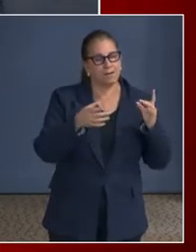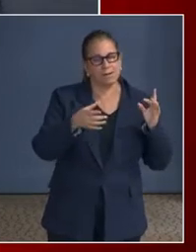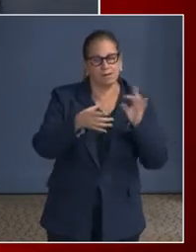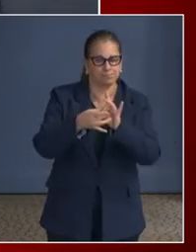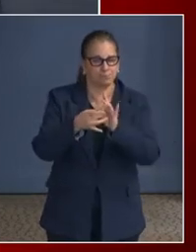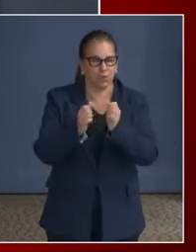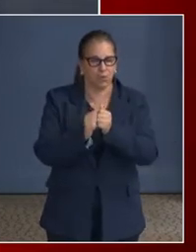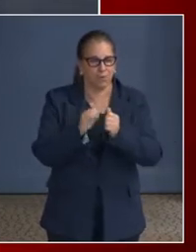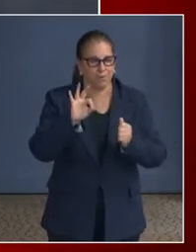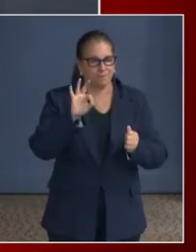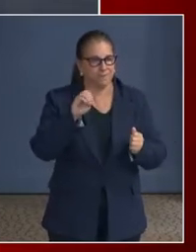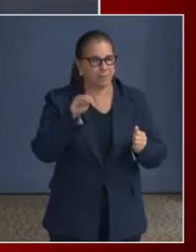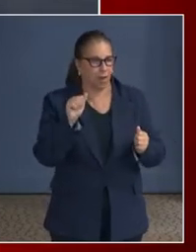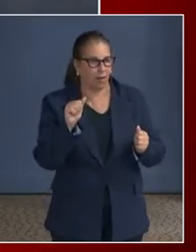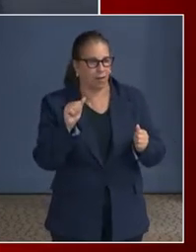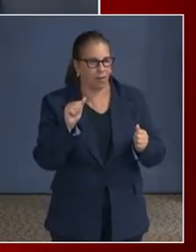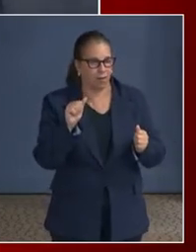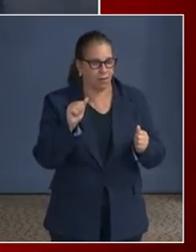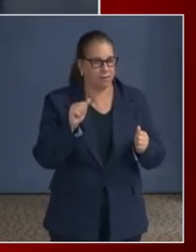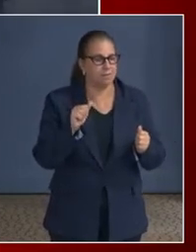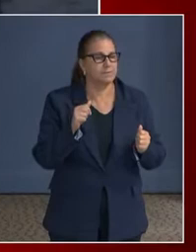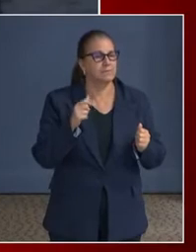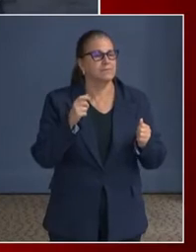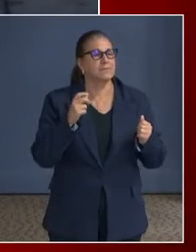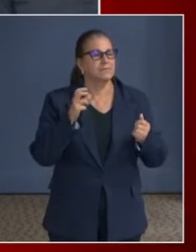wages program will pay